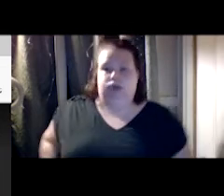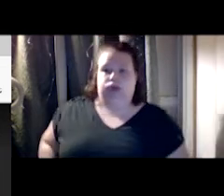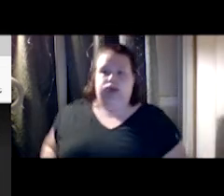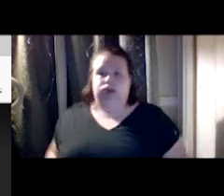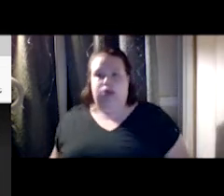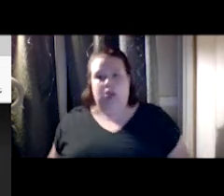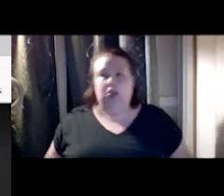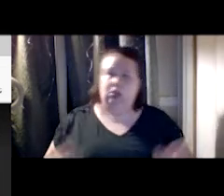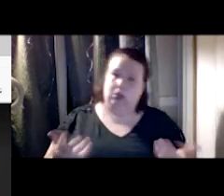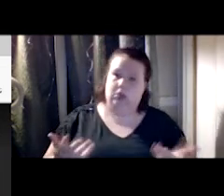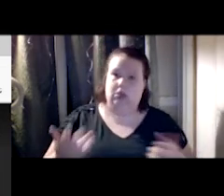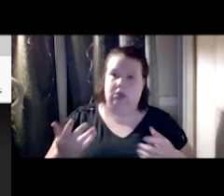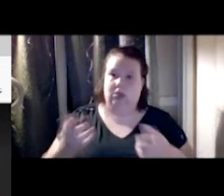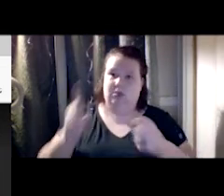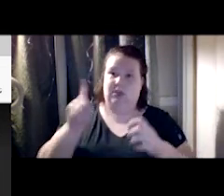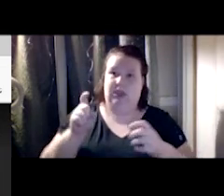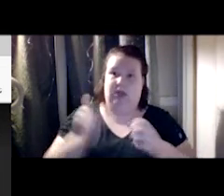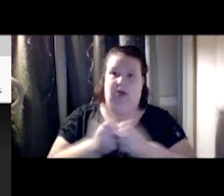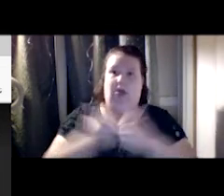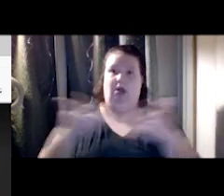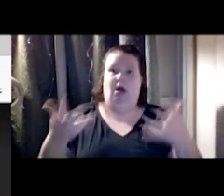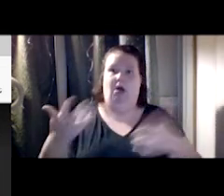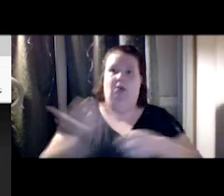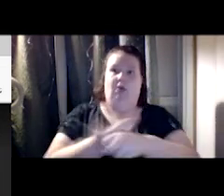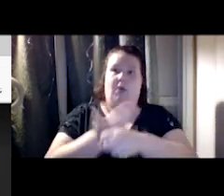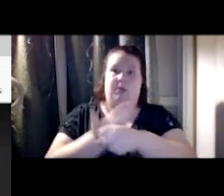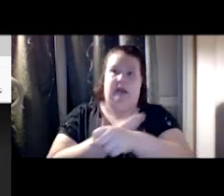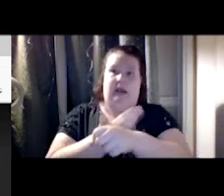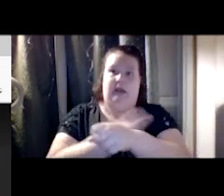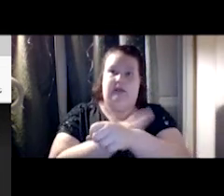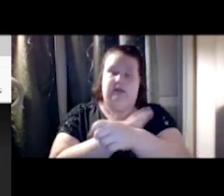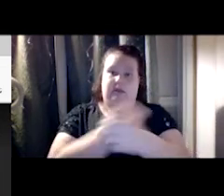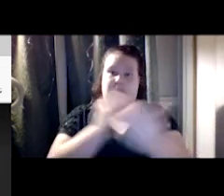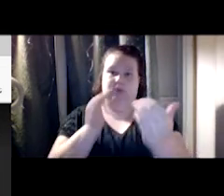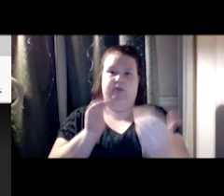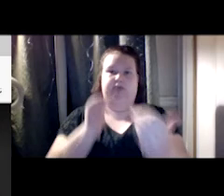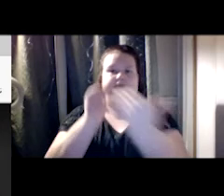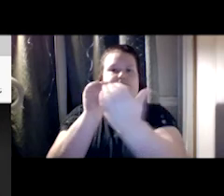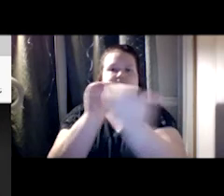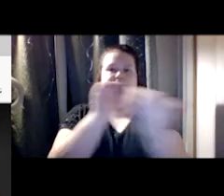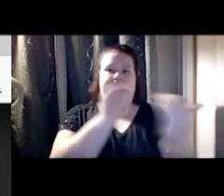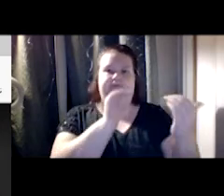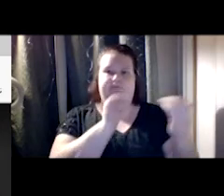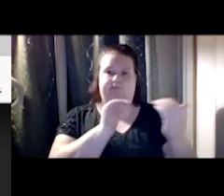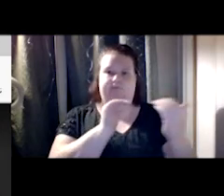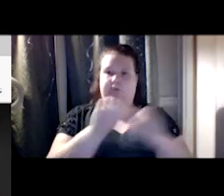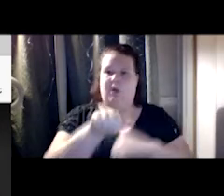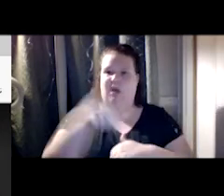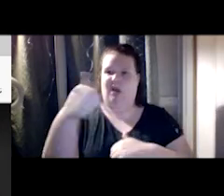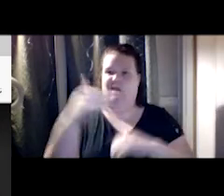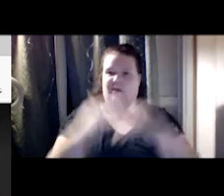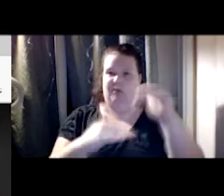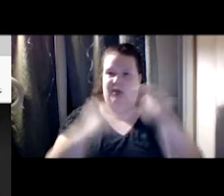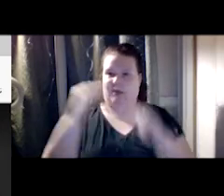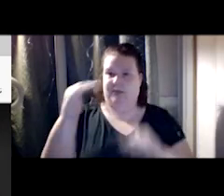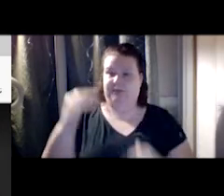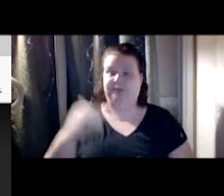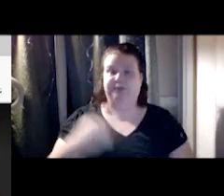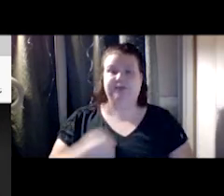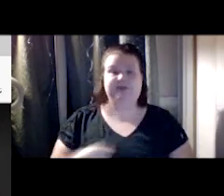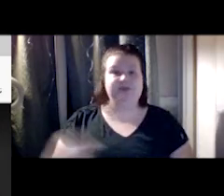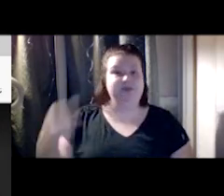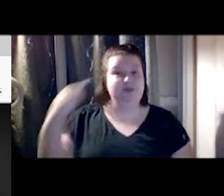the other facilities in the community. And so I think it would give Waco